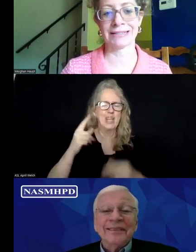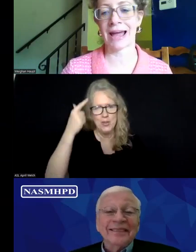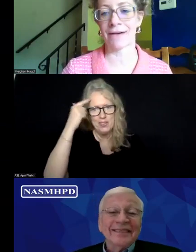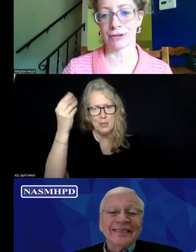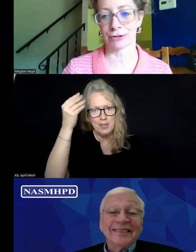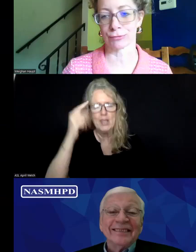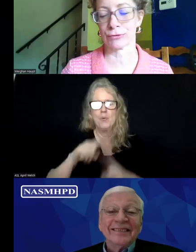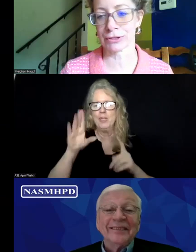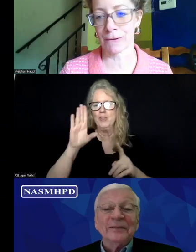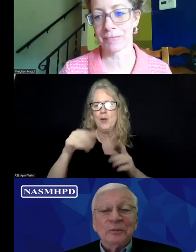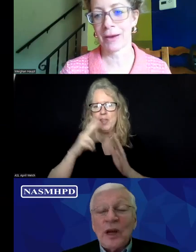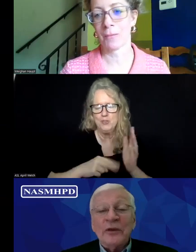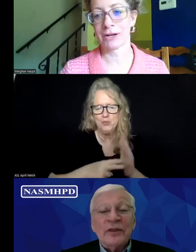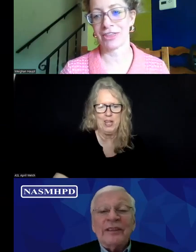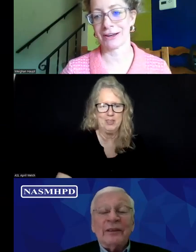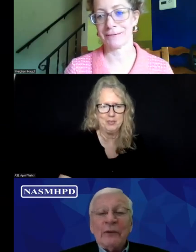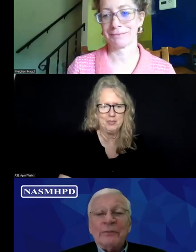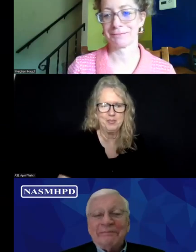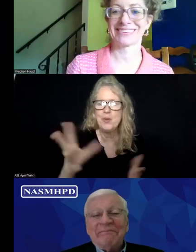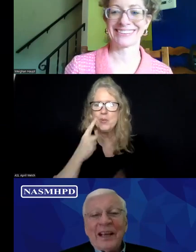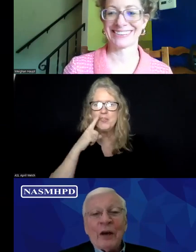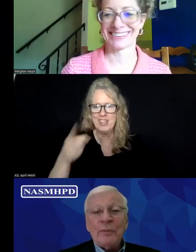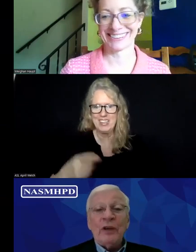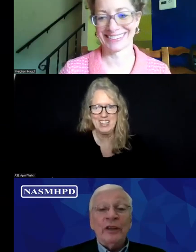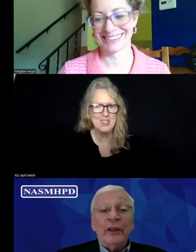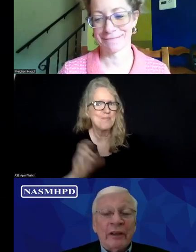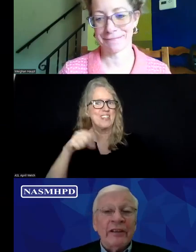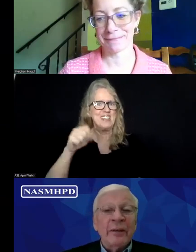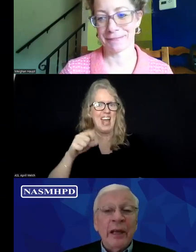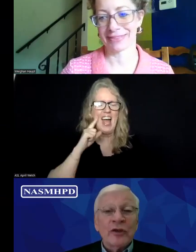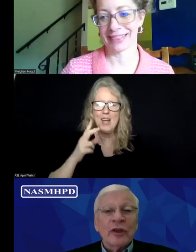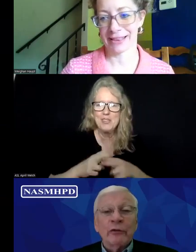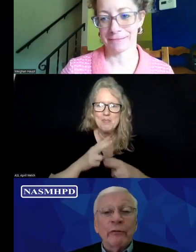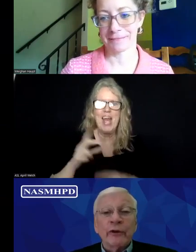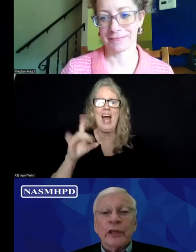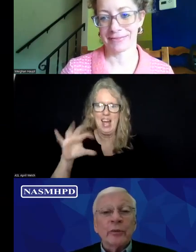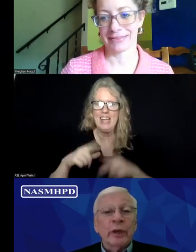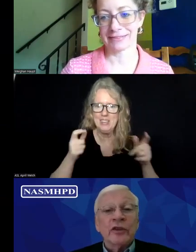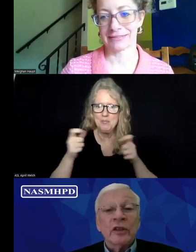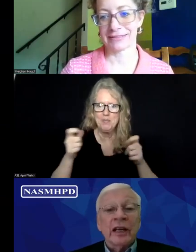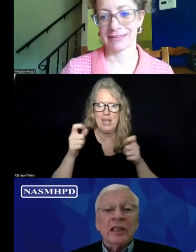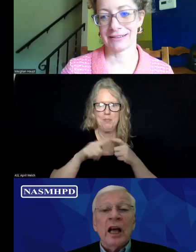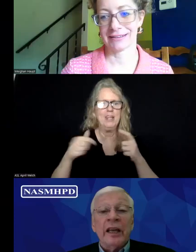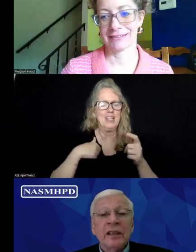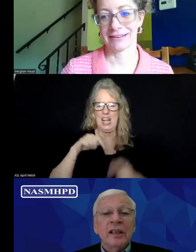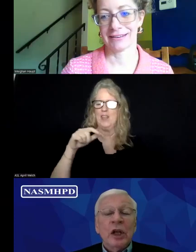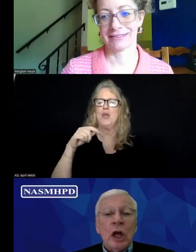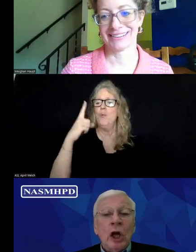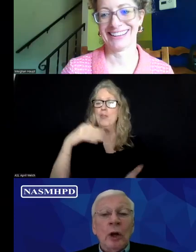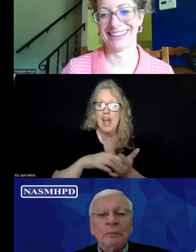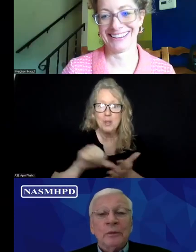read at least half of this rule. So what do you think? I was mentioning that I did manage to get through the first 1,000 pages last